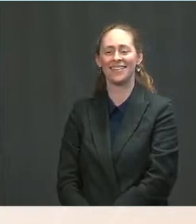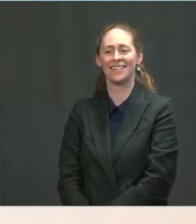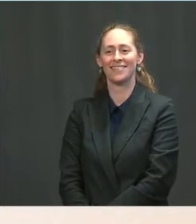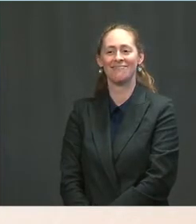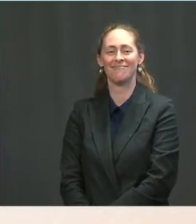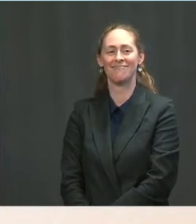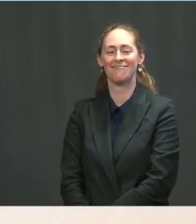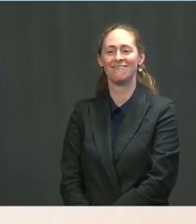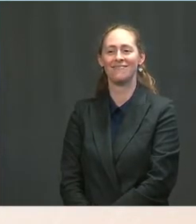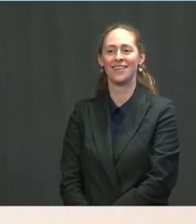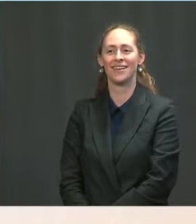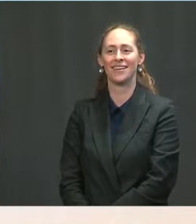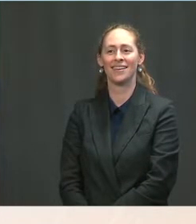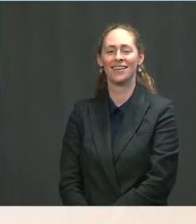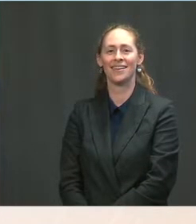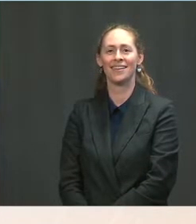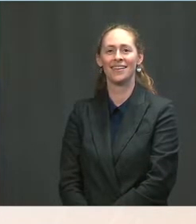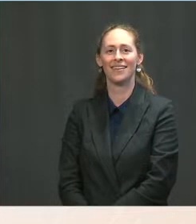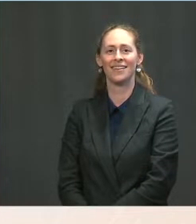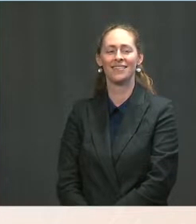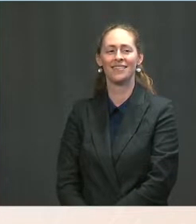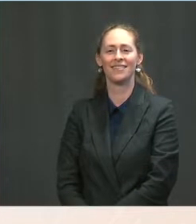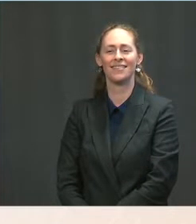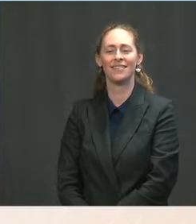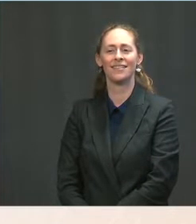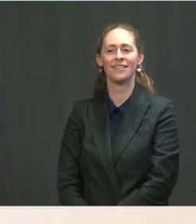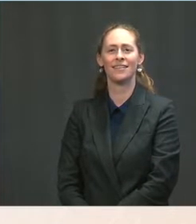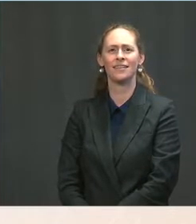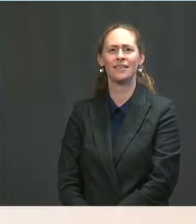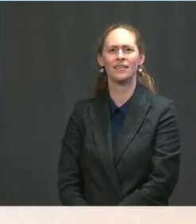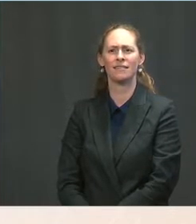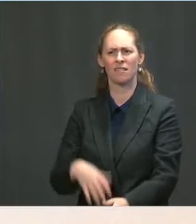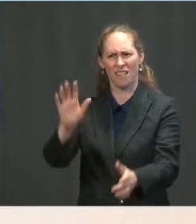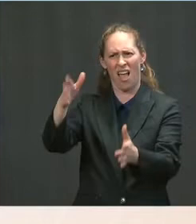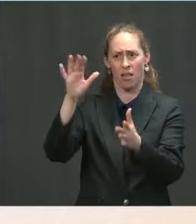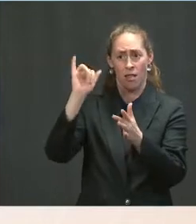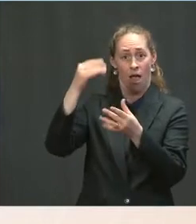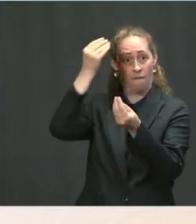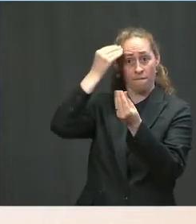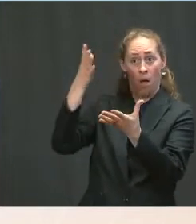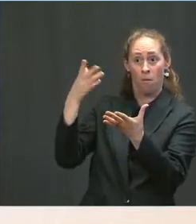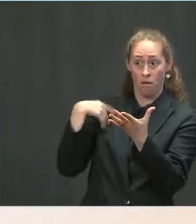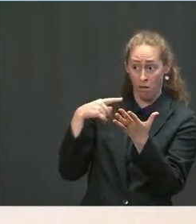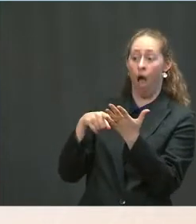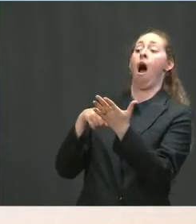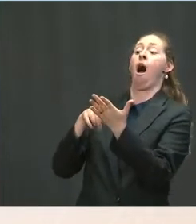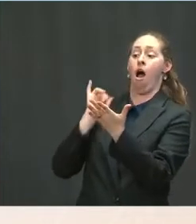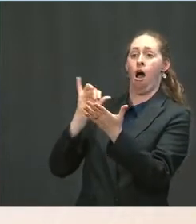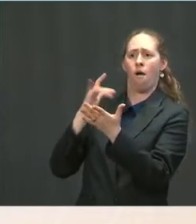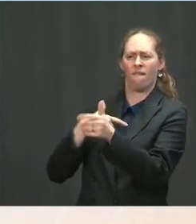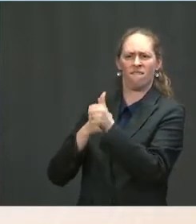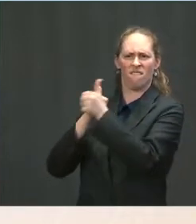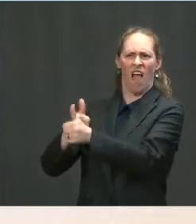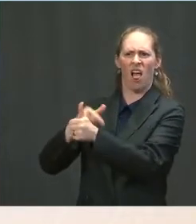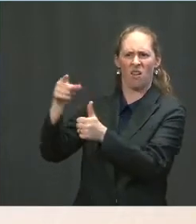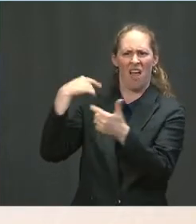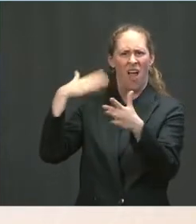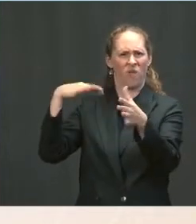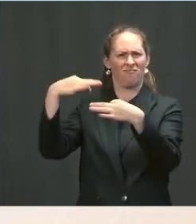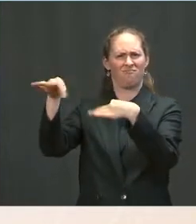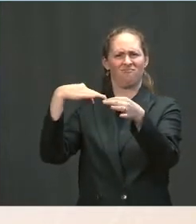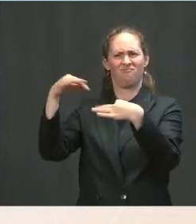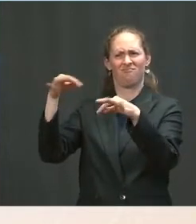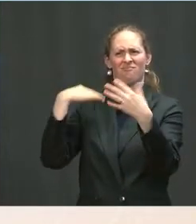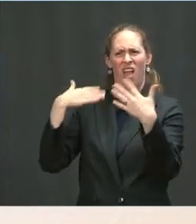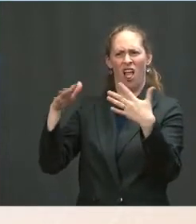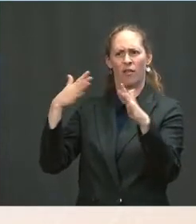they're determining it's the Delta variant. I mean, that's what they are telling us. I laid out I laid out how contagious it was, and I laid